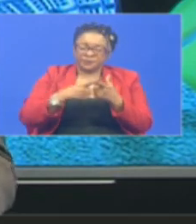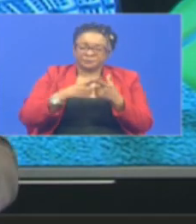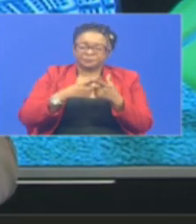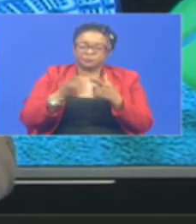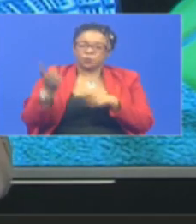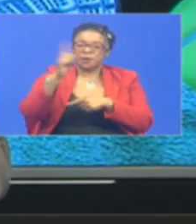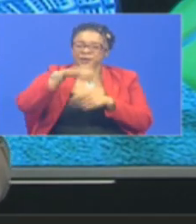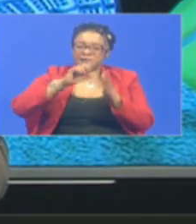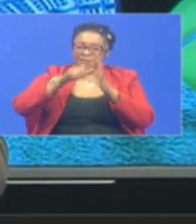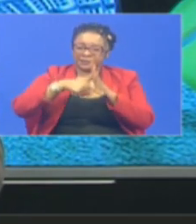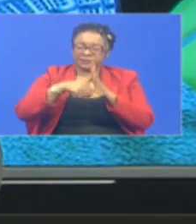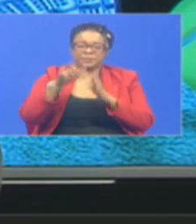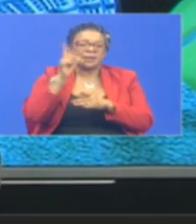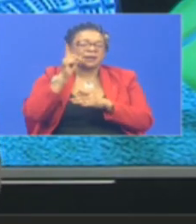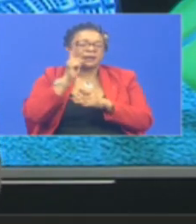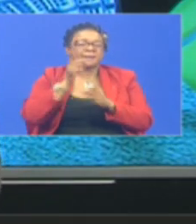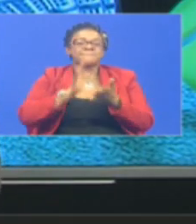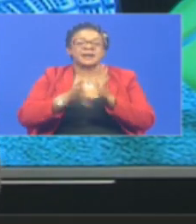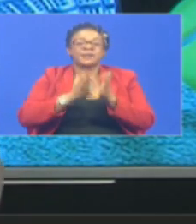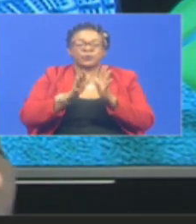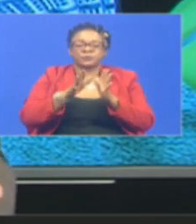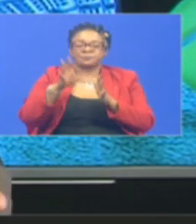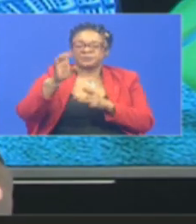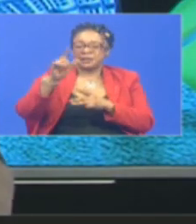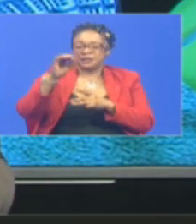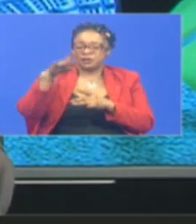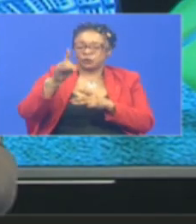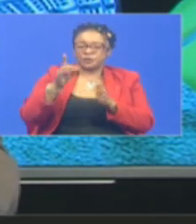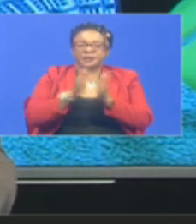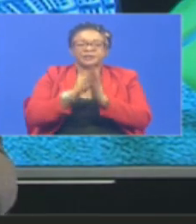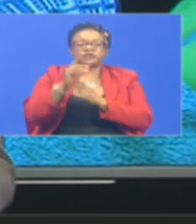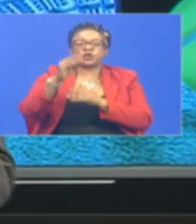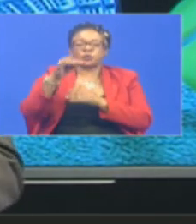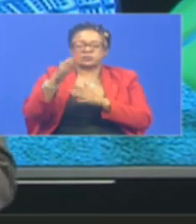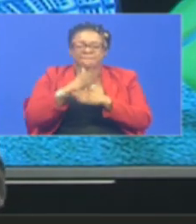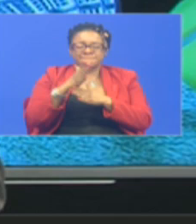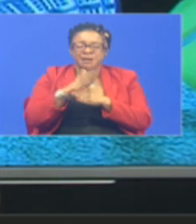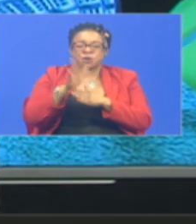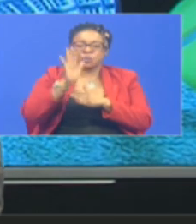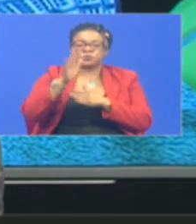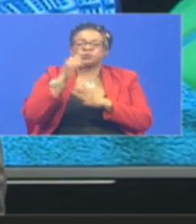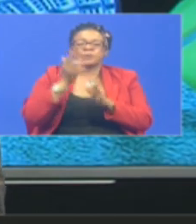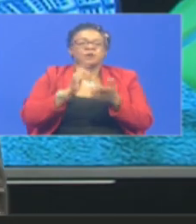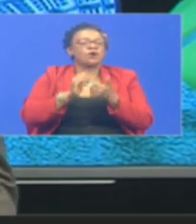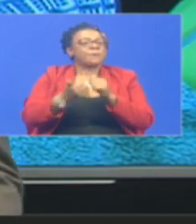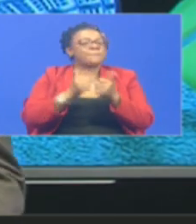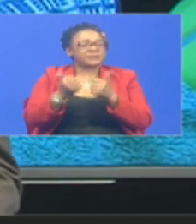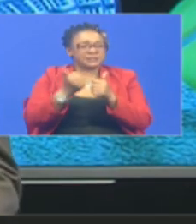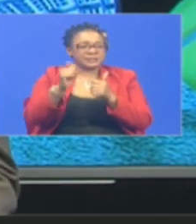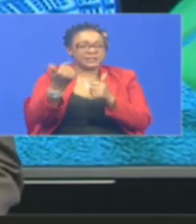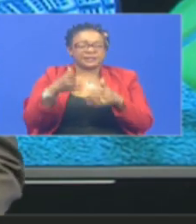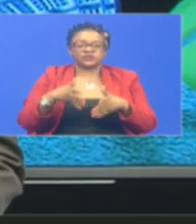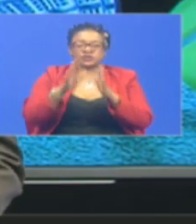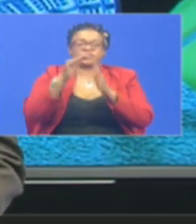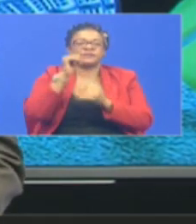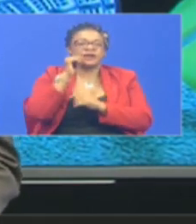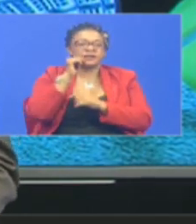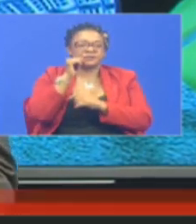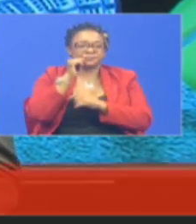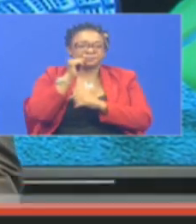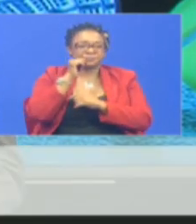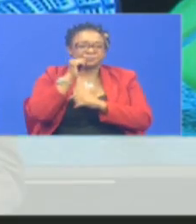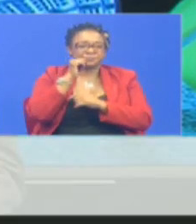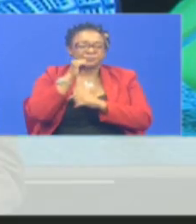the London Marathon, where Eliud Kipchoge and Vivian Cheruiyot will be among those competing in the streets of London. Now, the